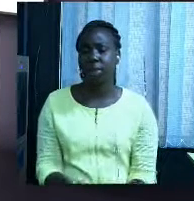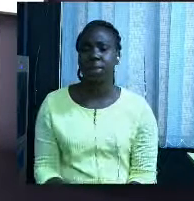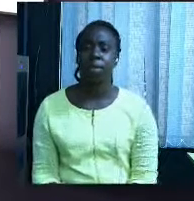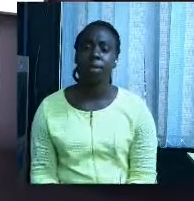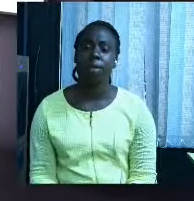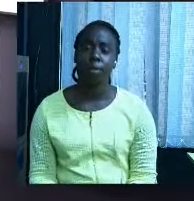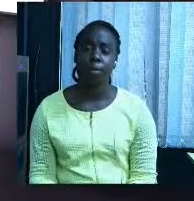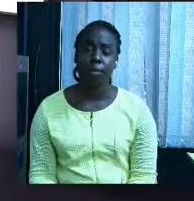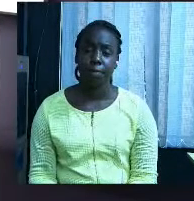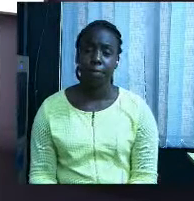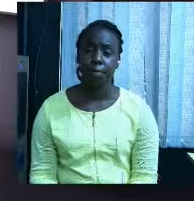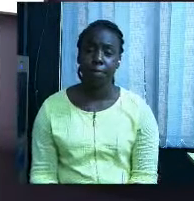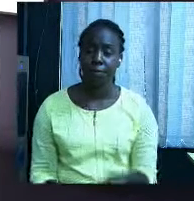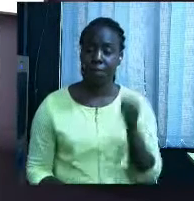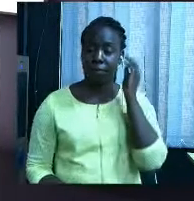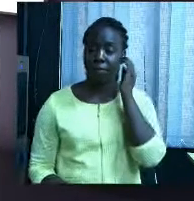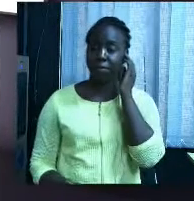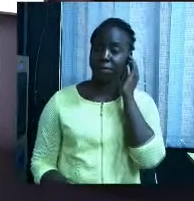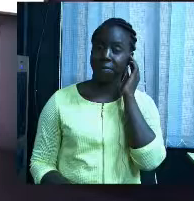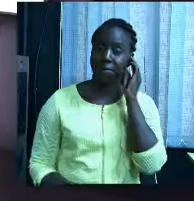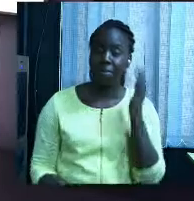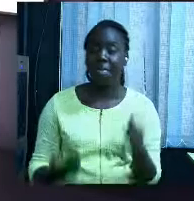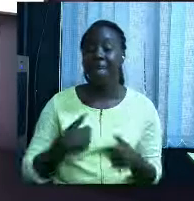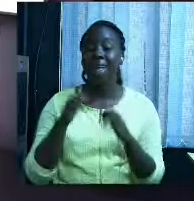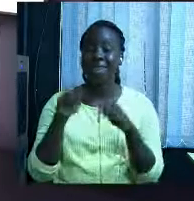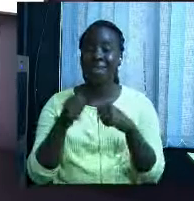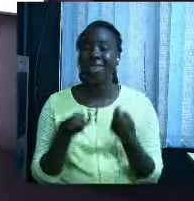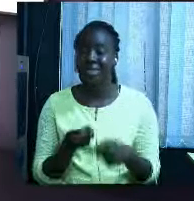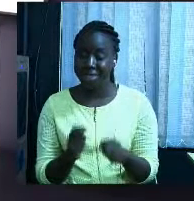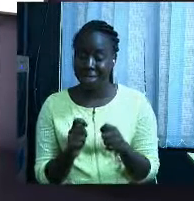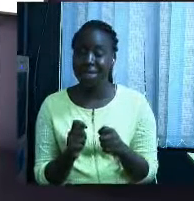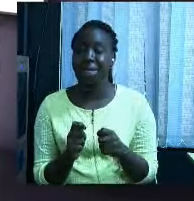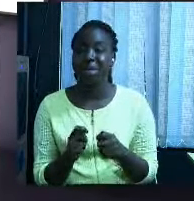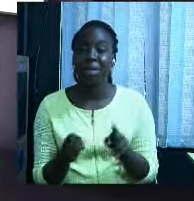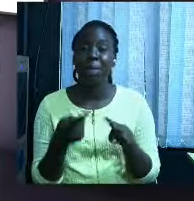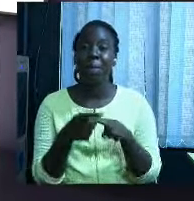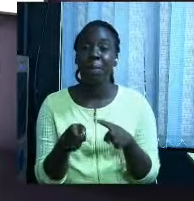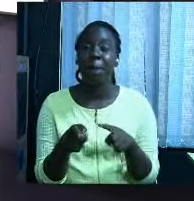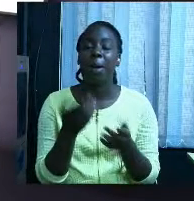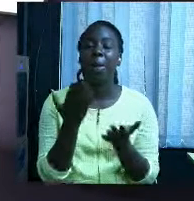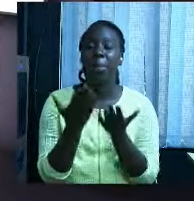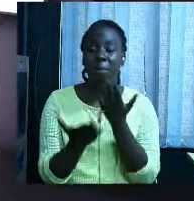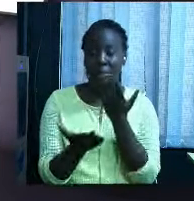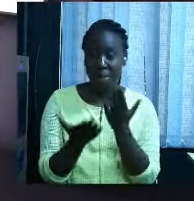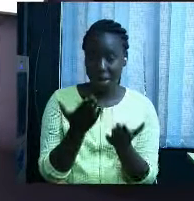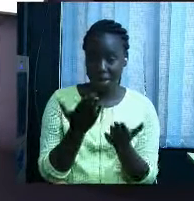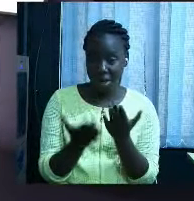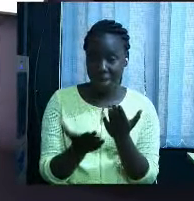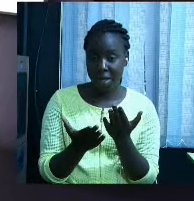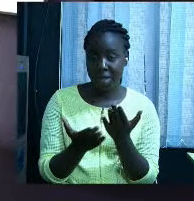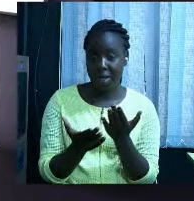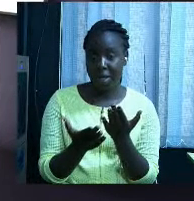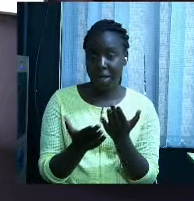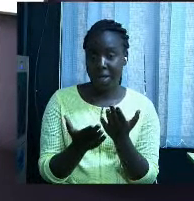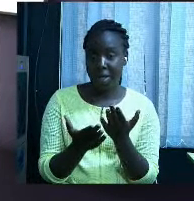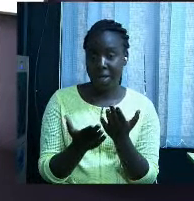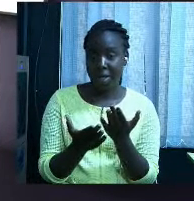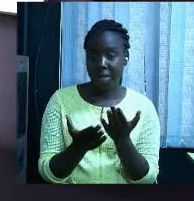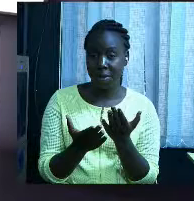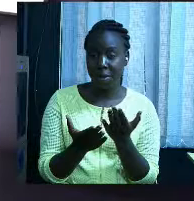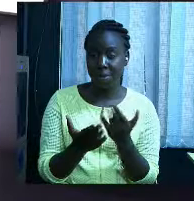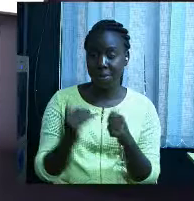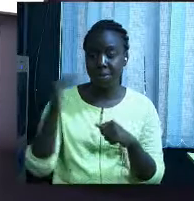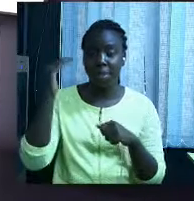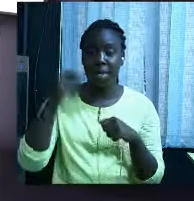I can try, but maybe just to let the viewer know that at individual